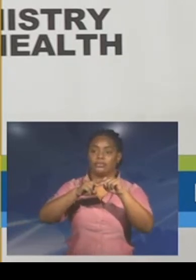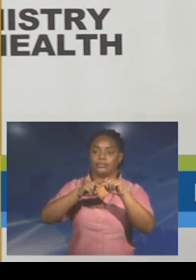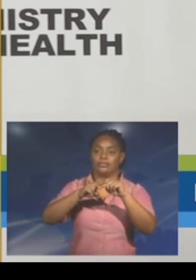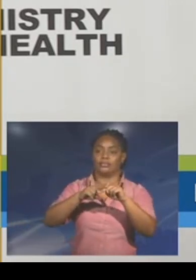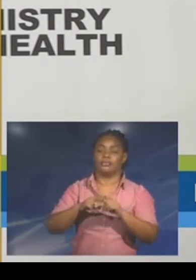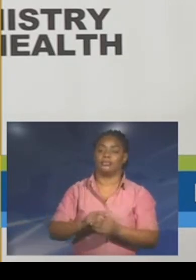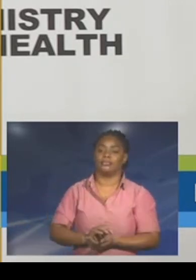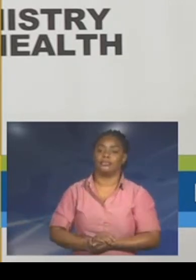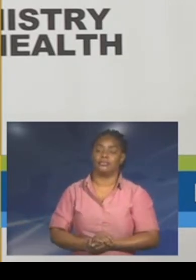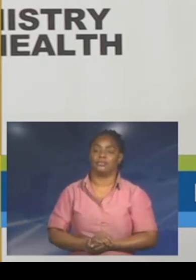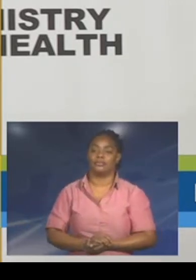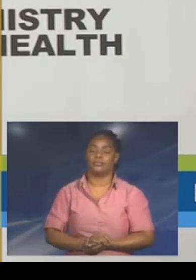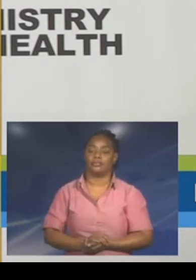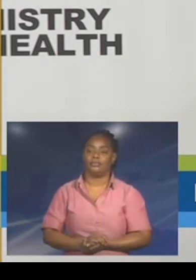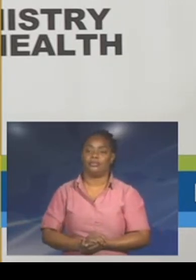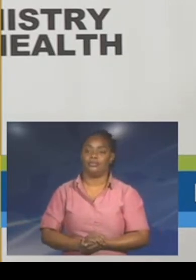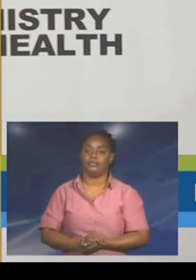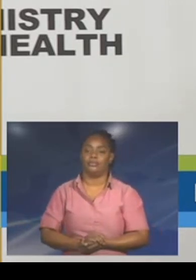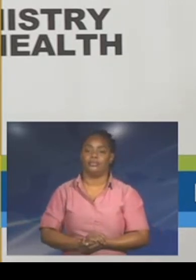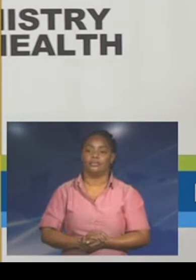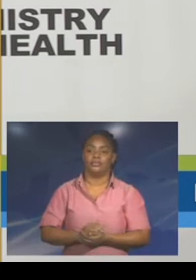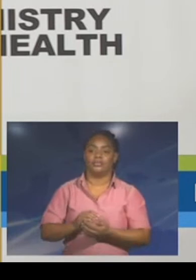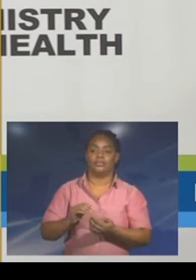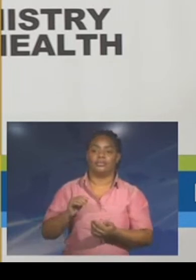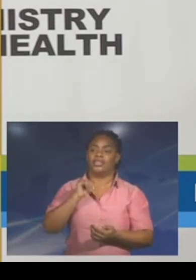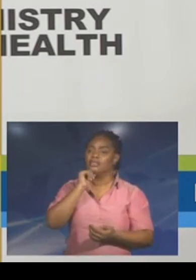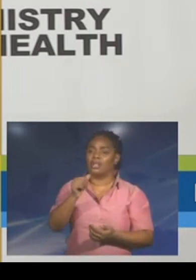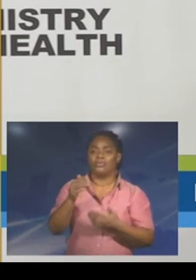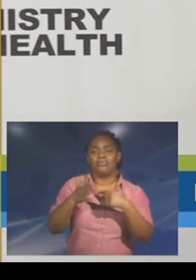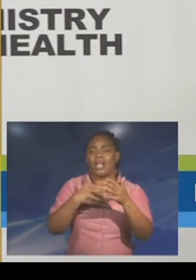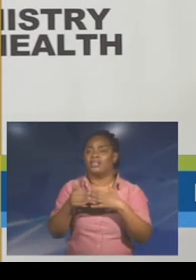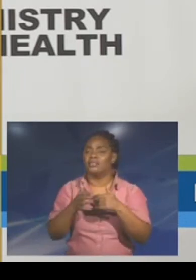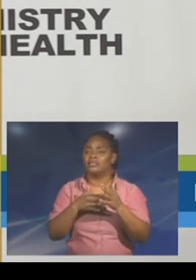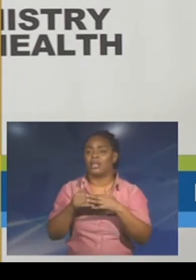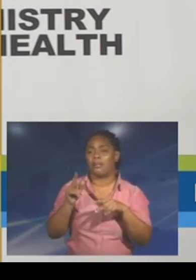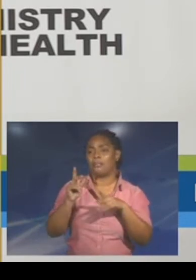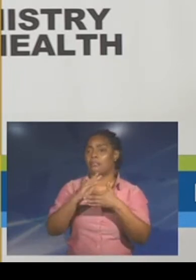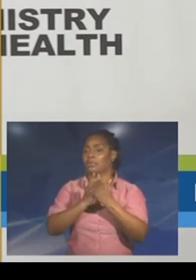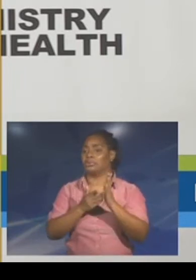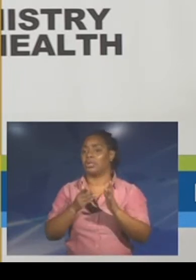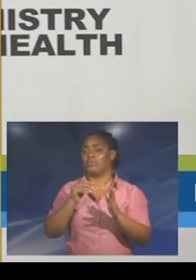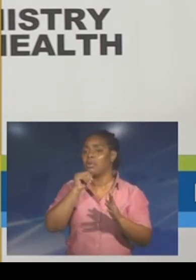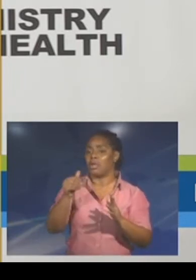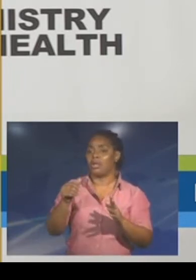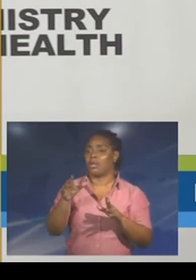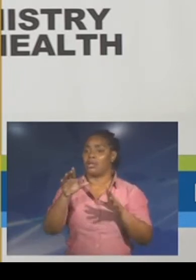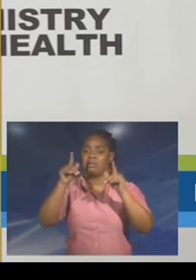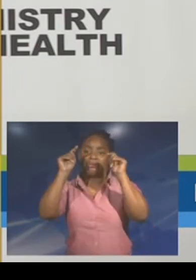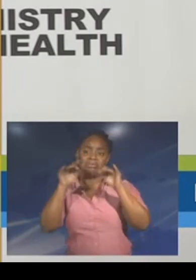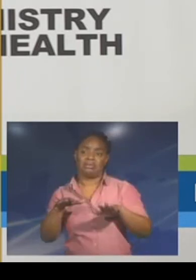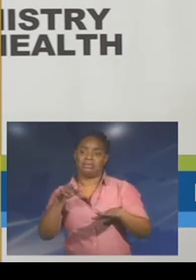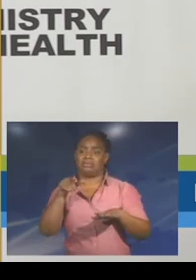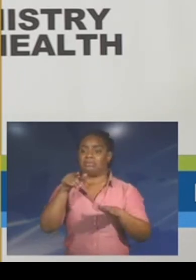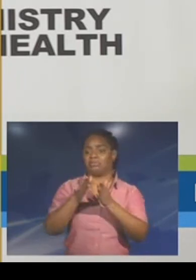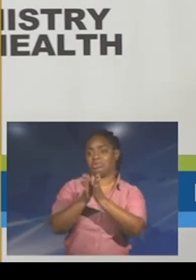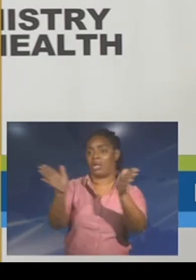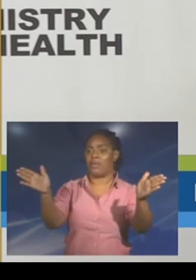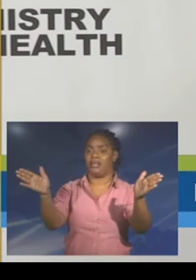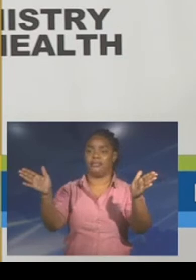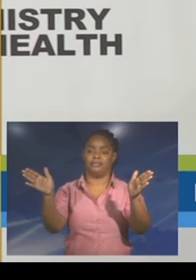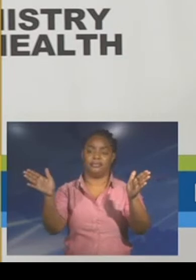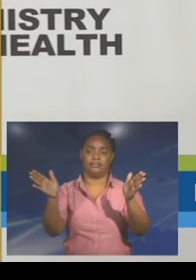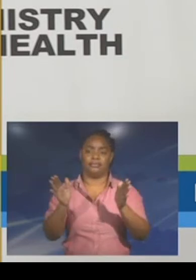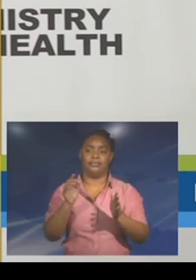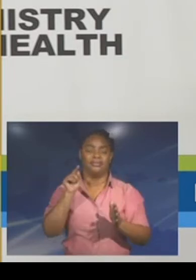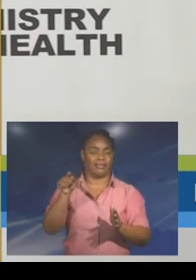not test in the public system is not something that we consider to be data we're missing.